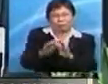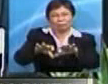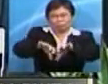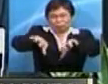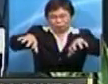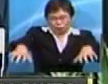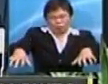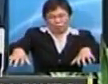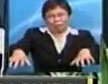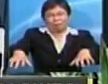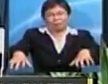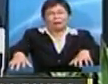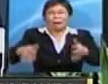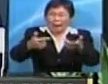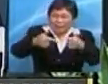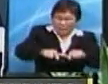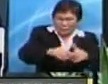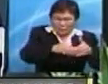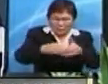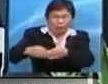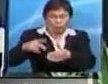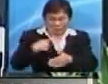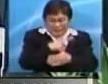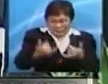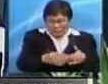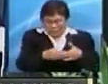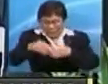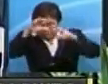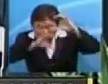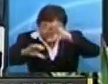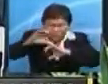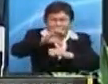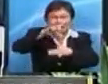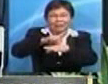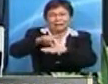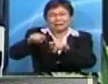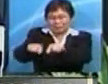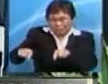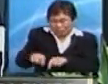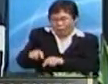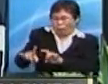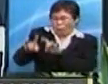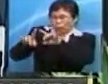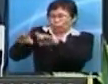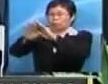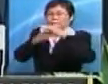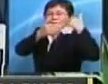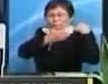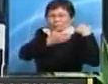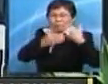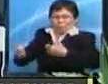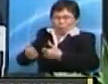quadrants. And so it happened that the lead that we have right now is in the quadrant in which Australia is responsible